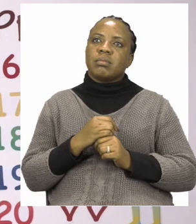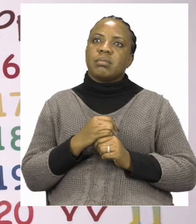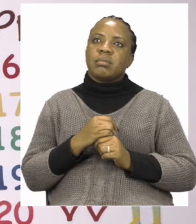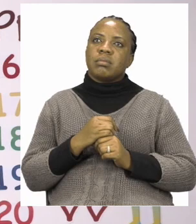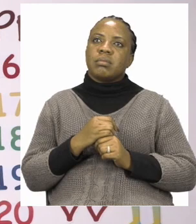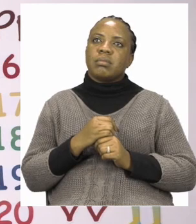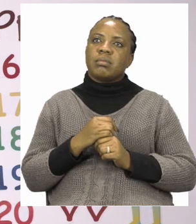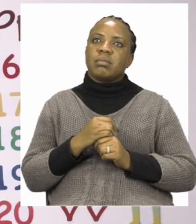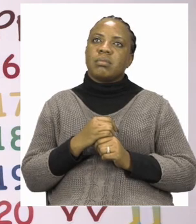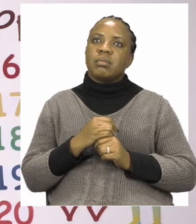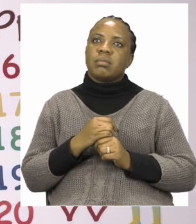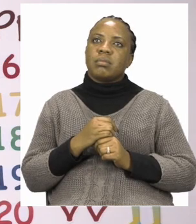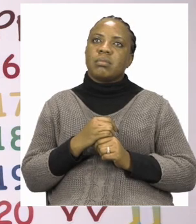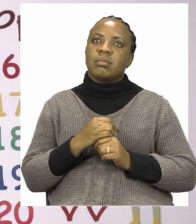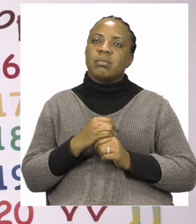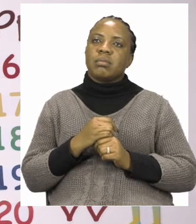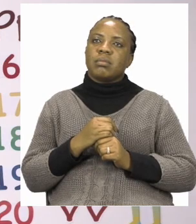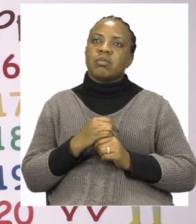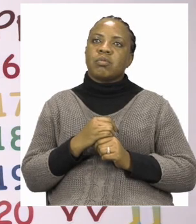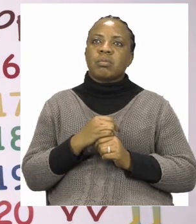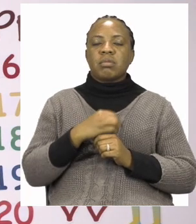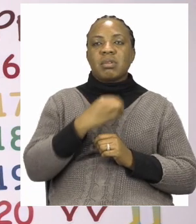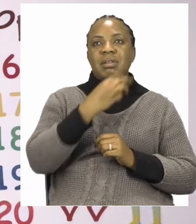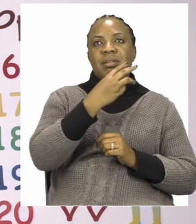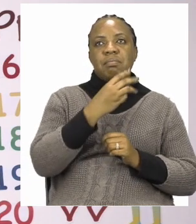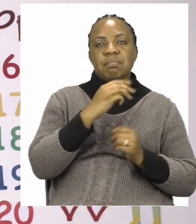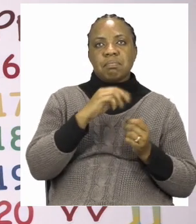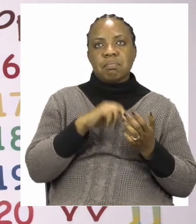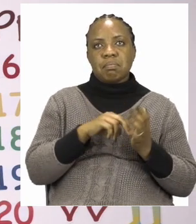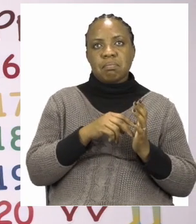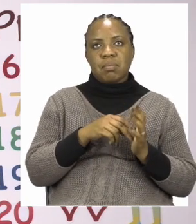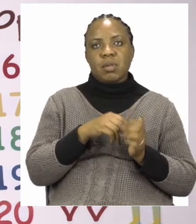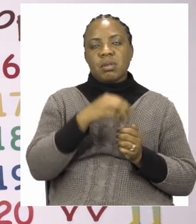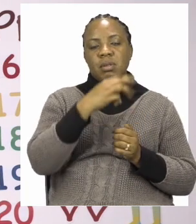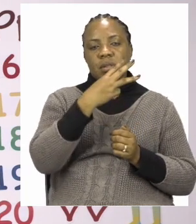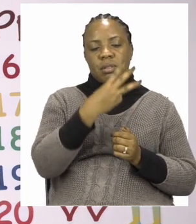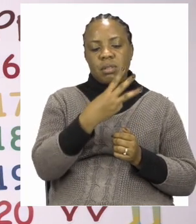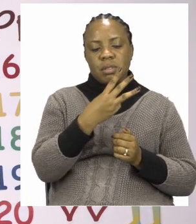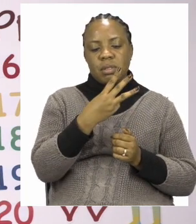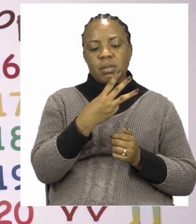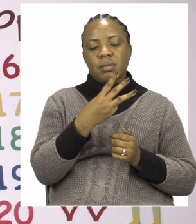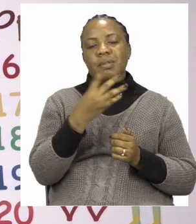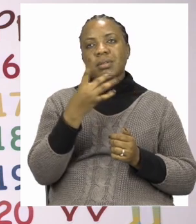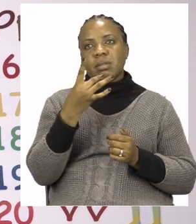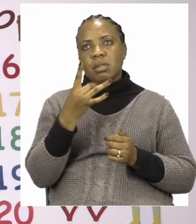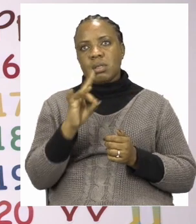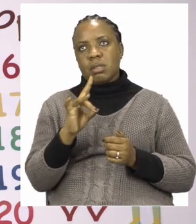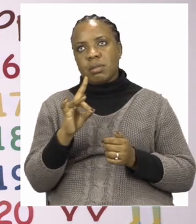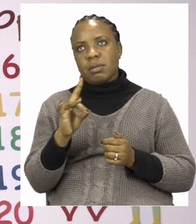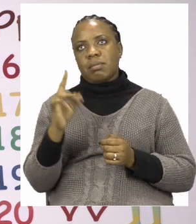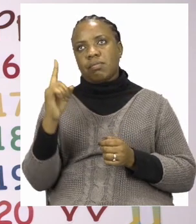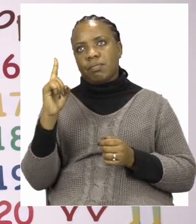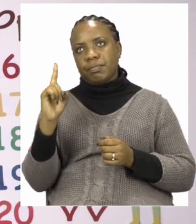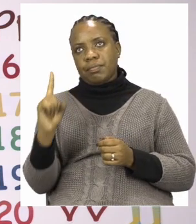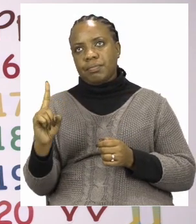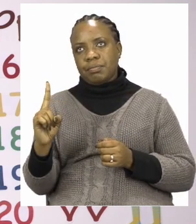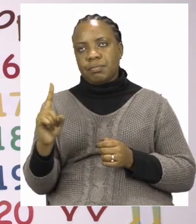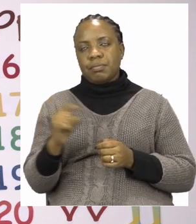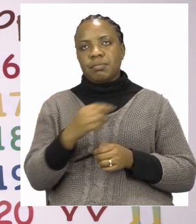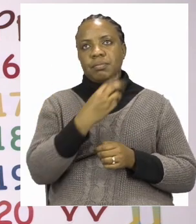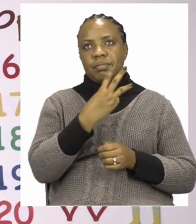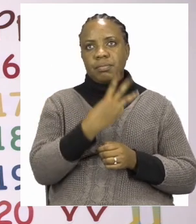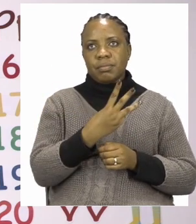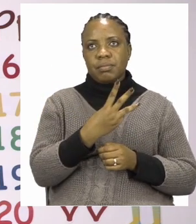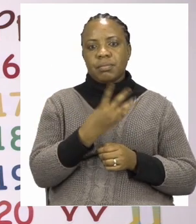our complete answer, the same one that is in your booklet as well. For the